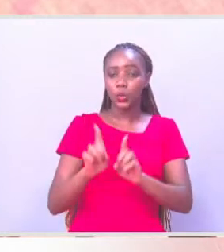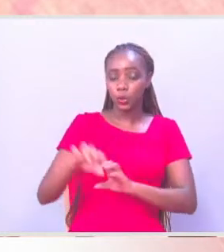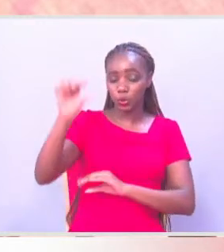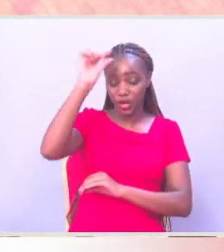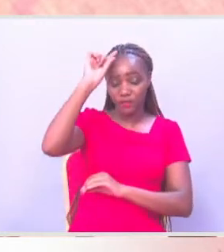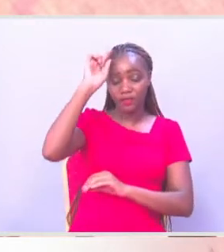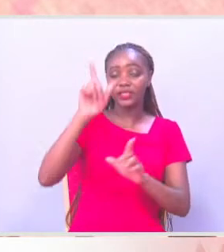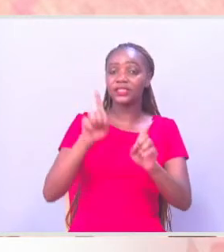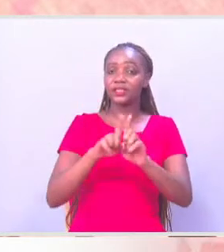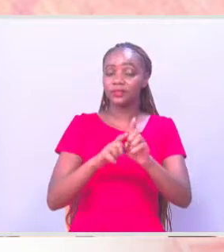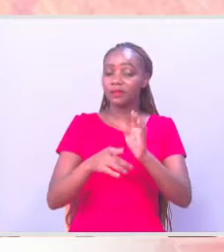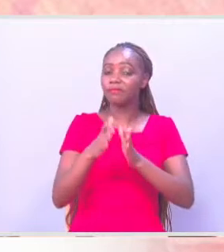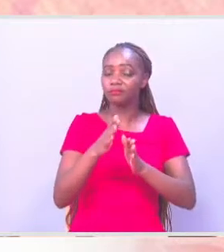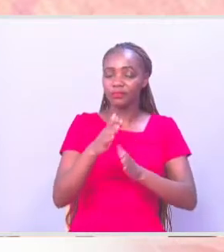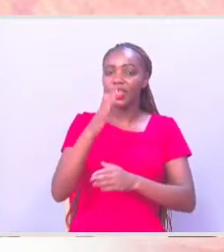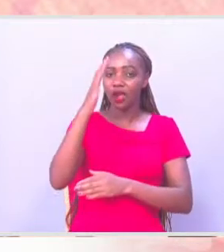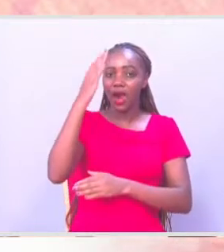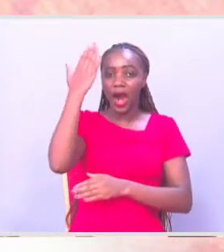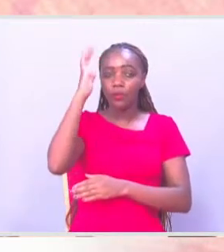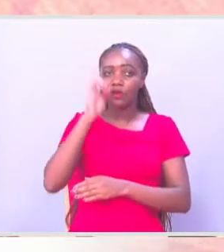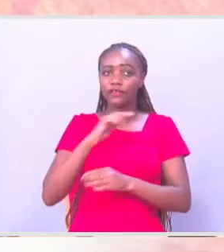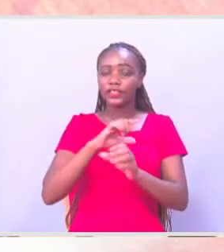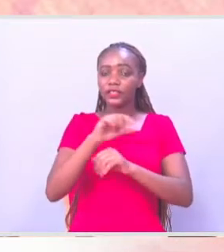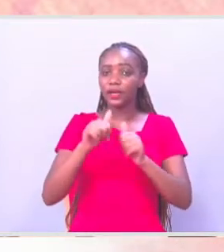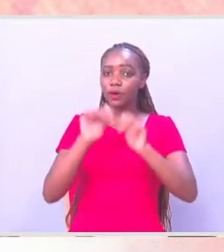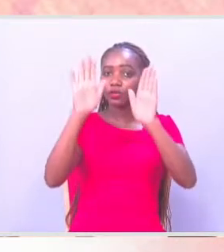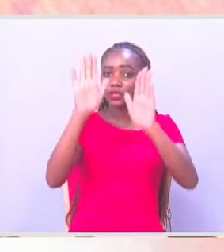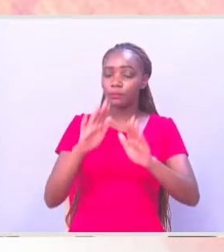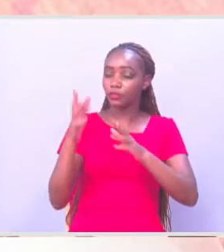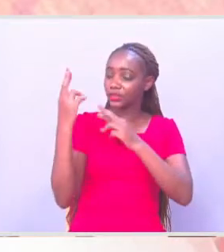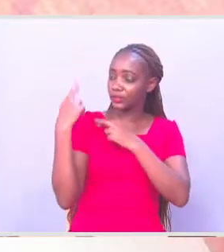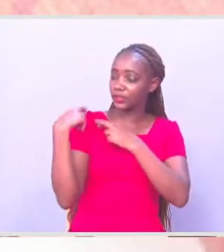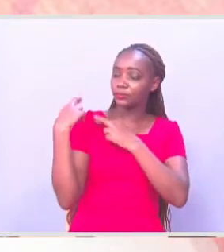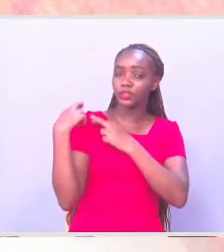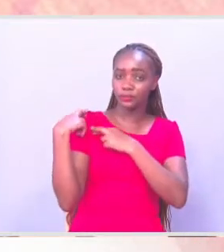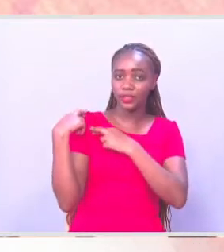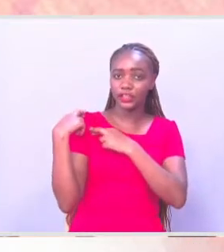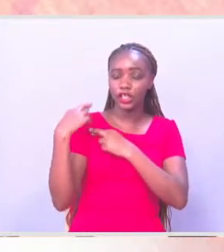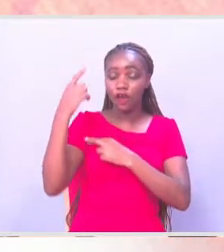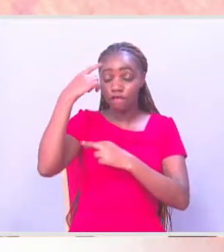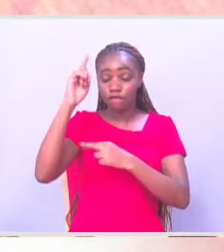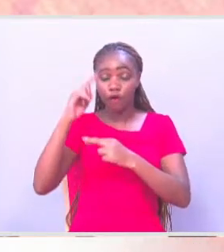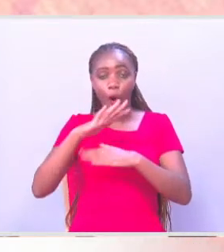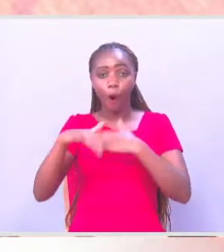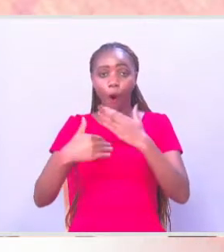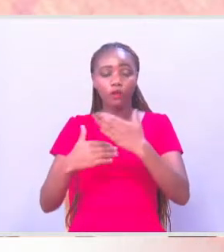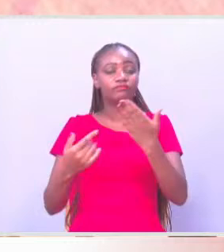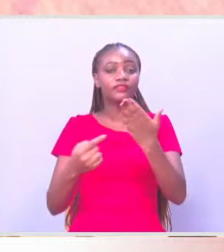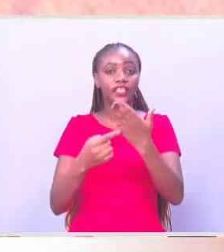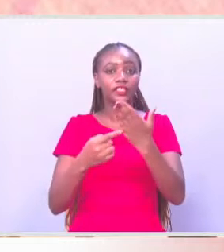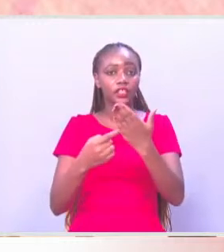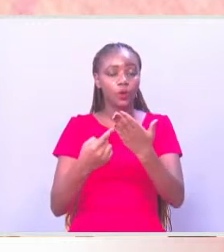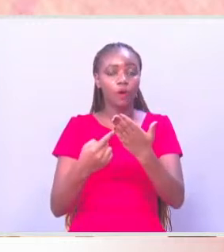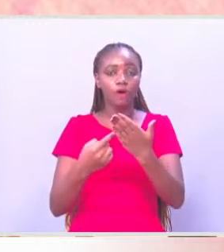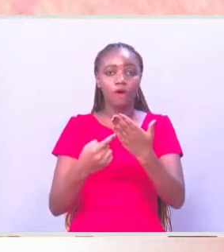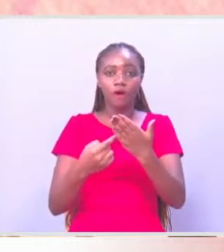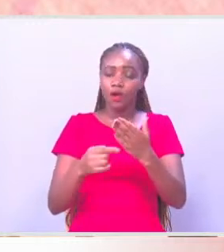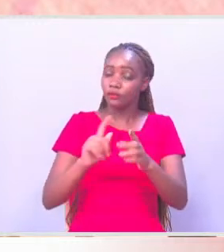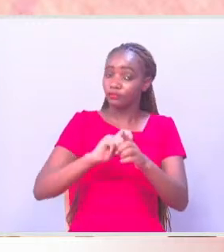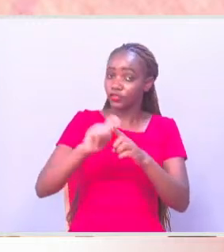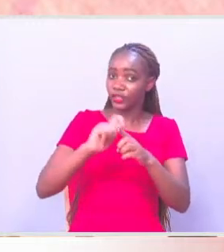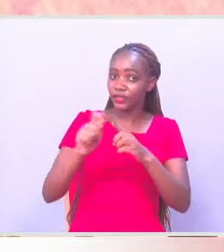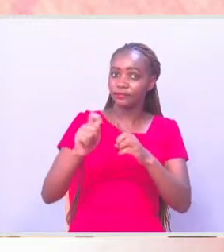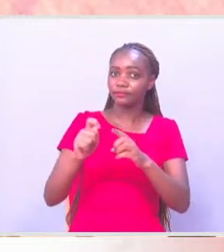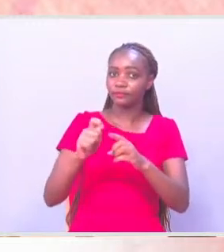has also recognized the important role that the Technical, Industrial, Vocational, and